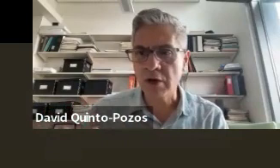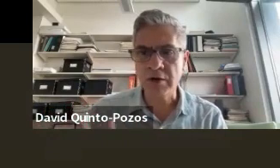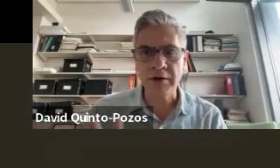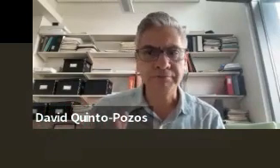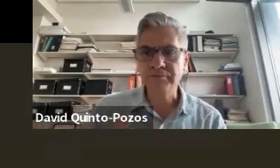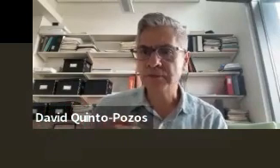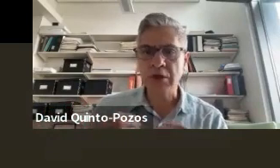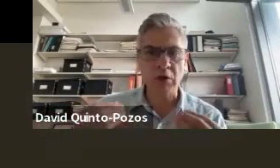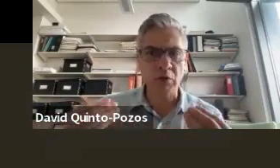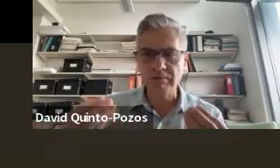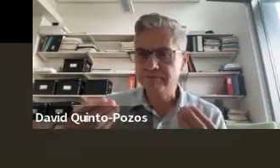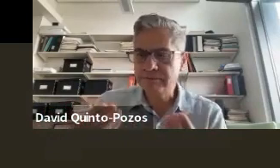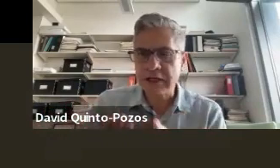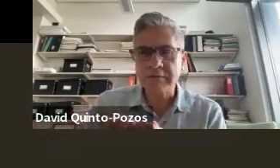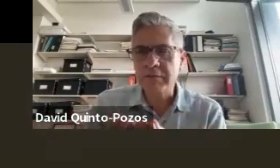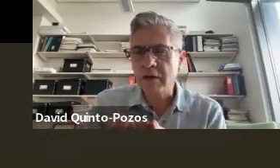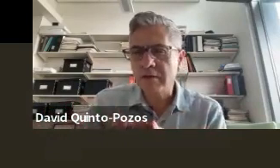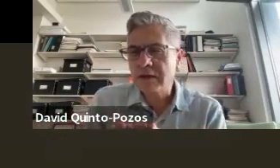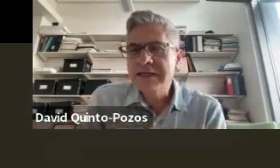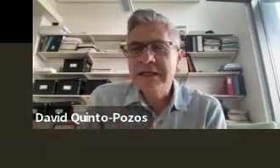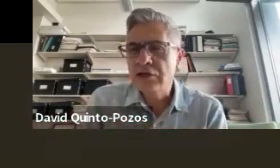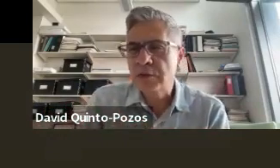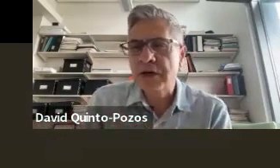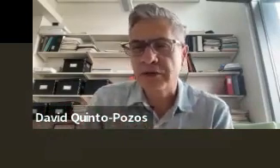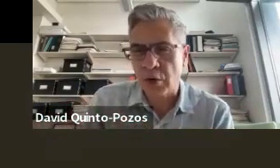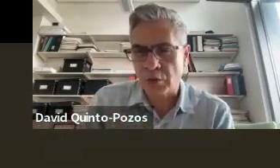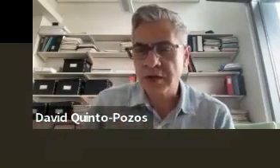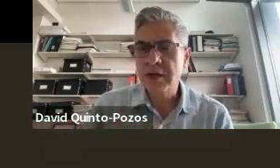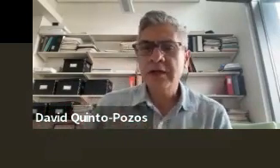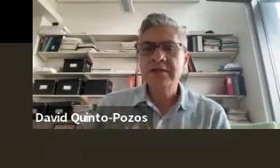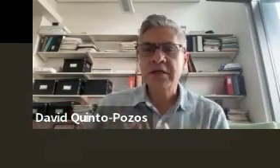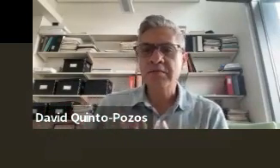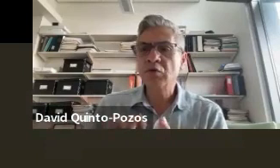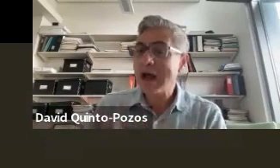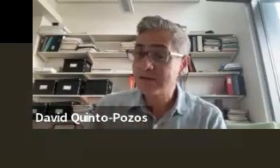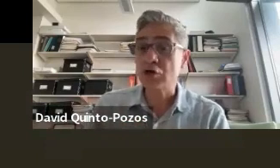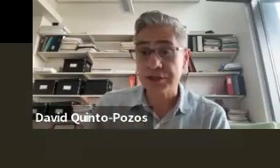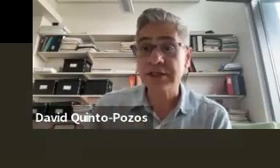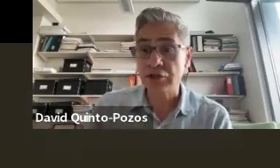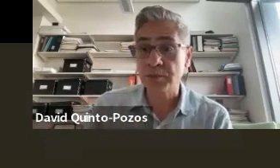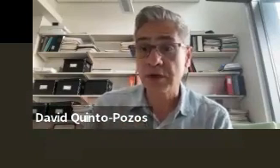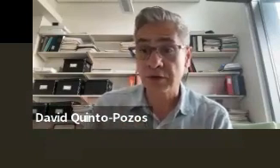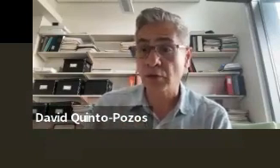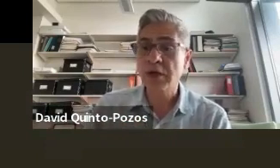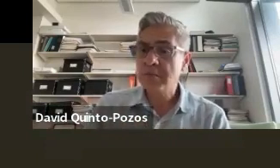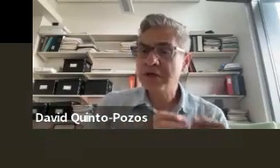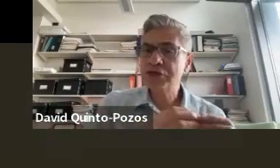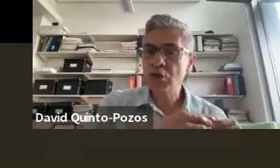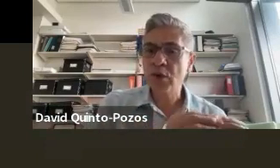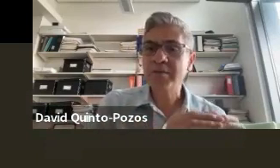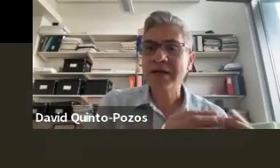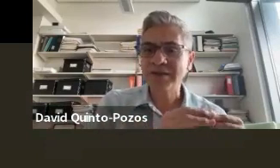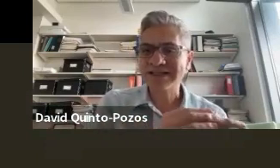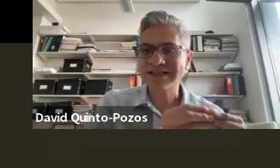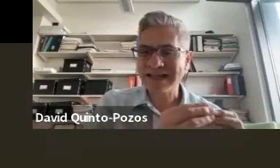figures are, you know, can easy to interpret on their own. Some graphs are easy to interpret on their own, but you still